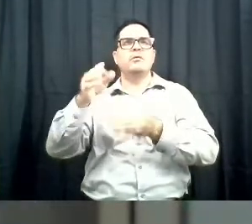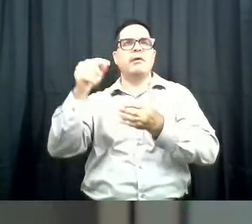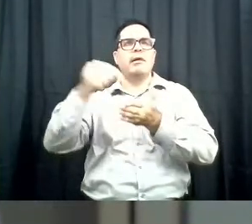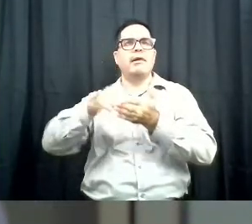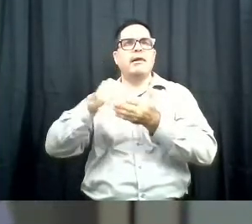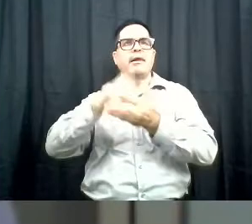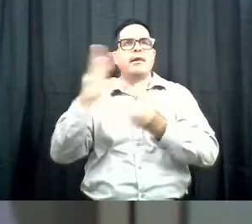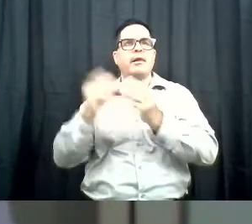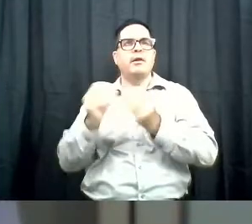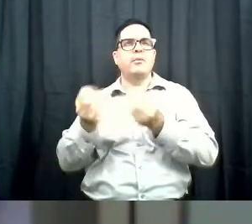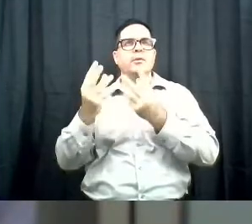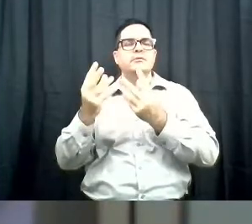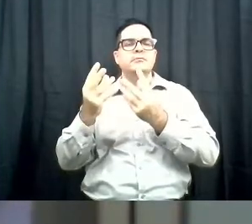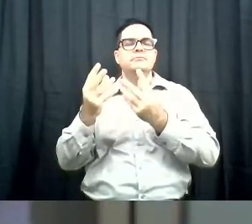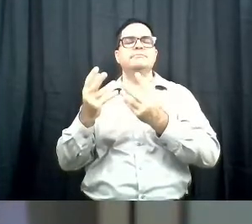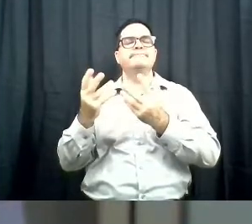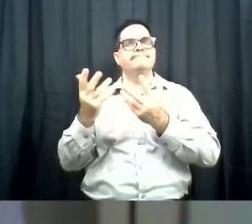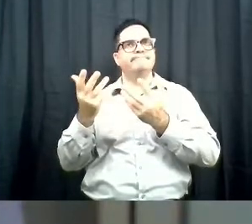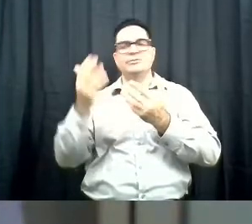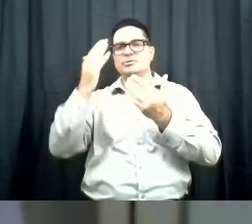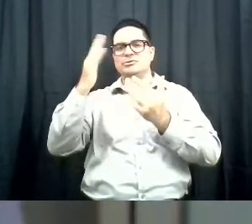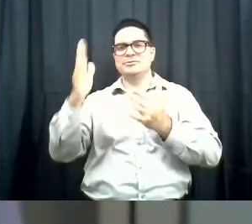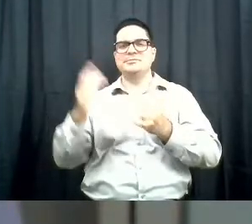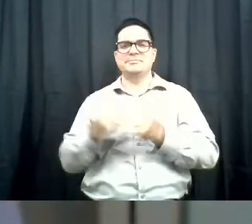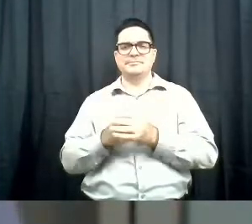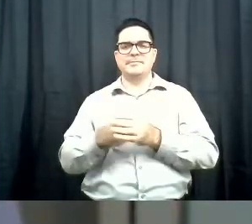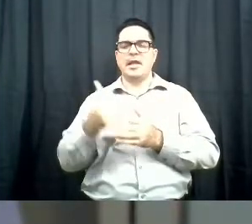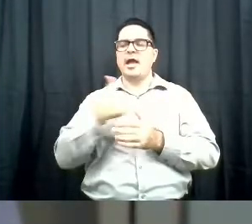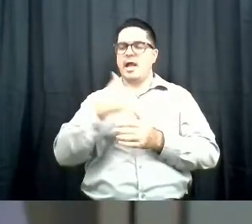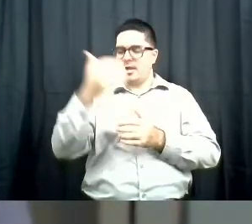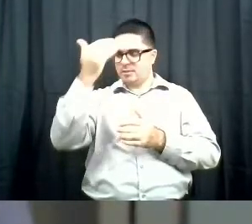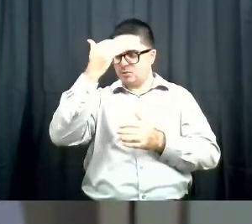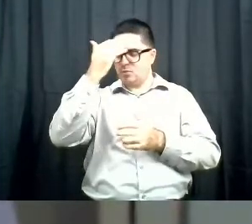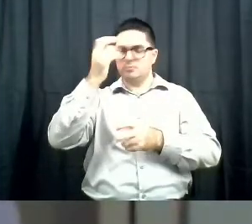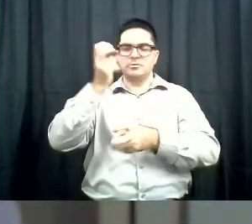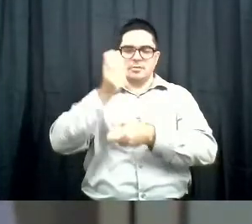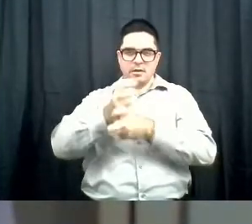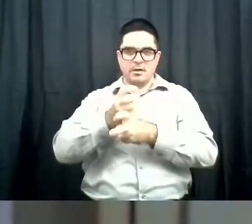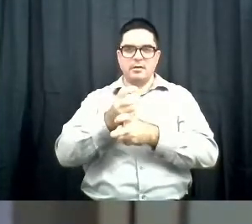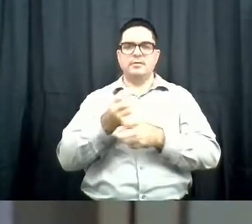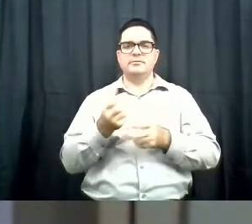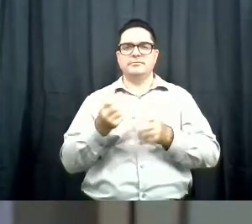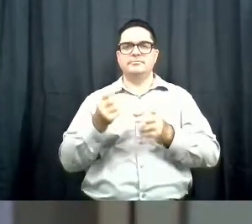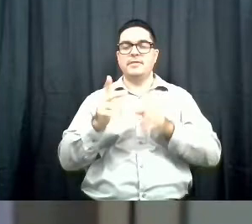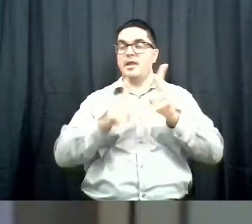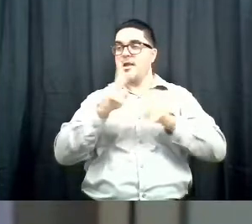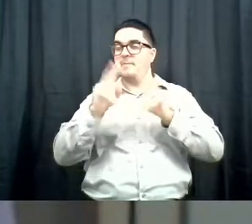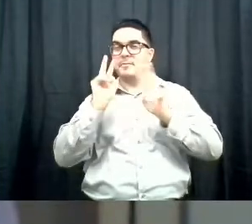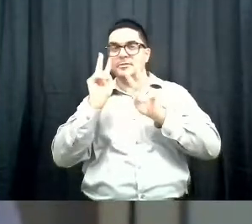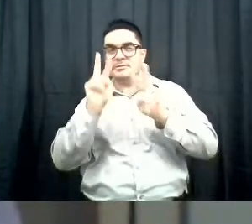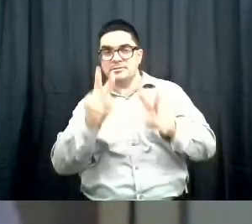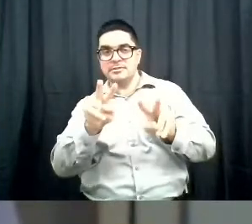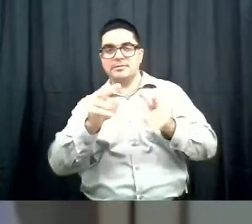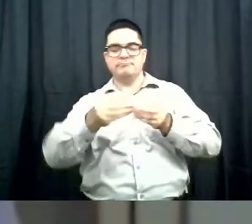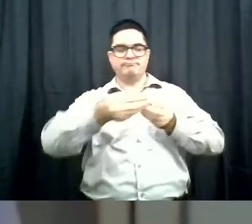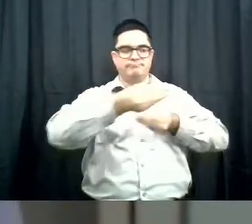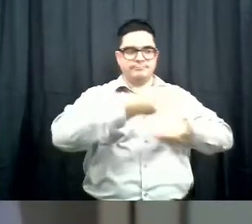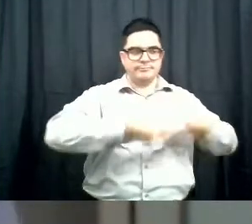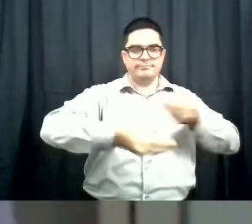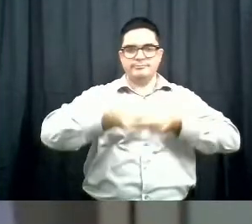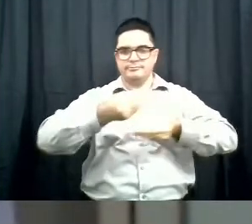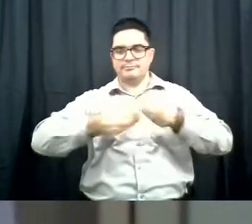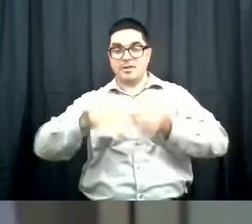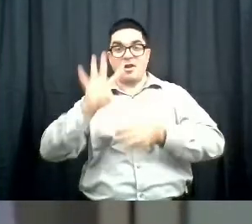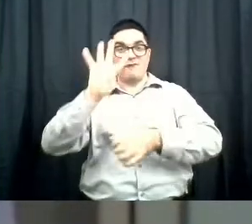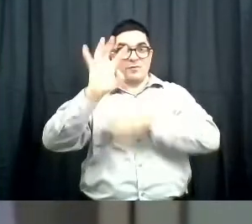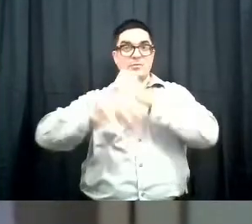with these things that, people who are watching this are getting a feeling for the sorts of discussions we've been having internally over the past 4 years. And